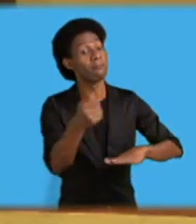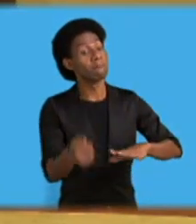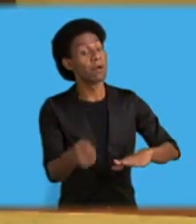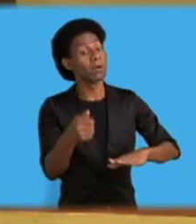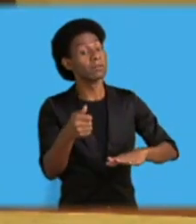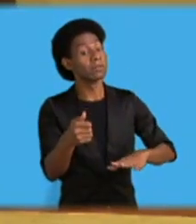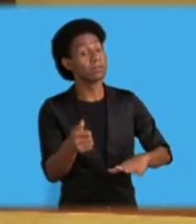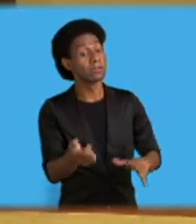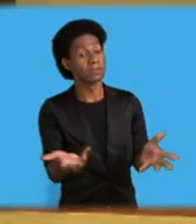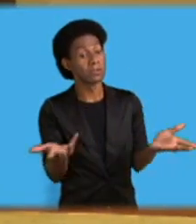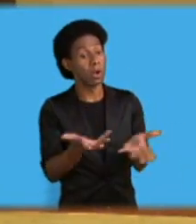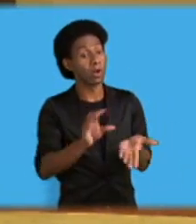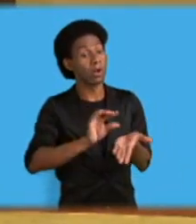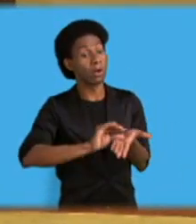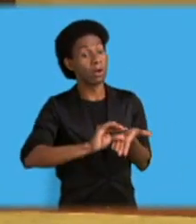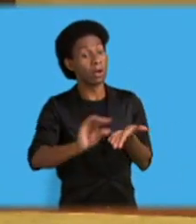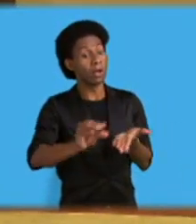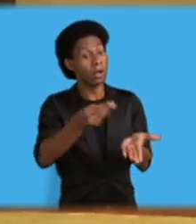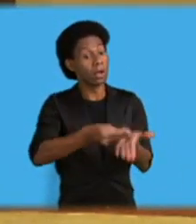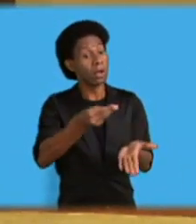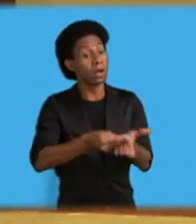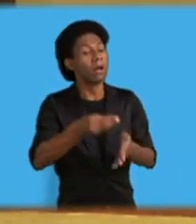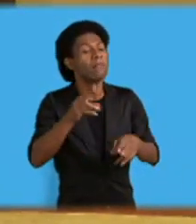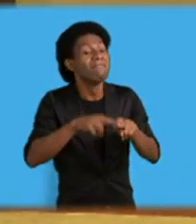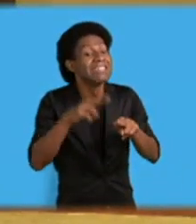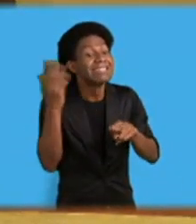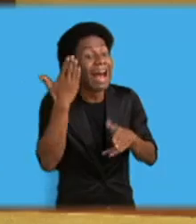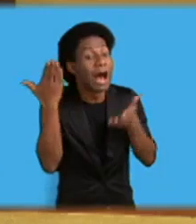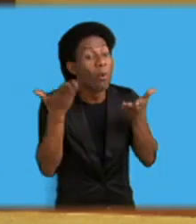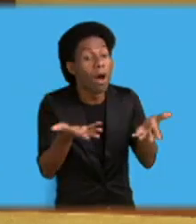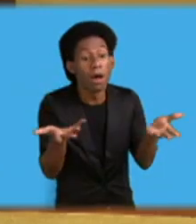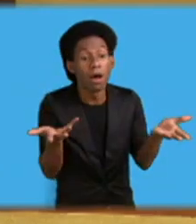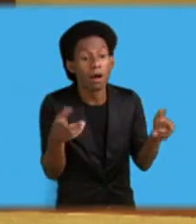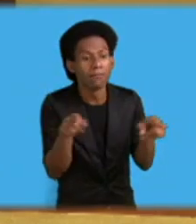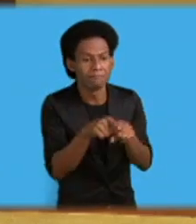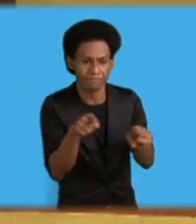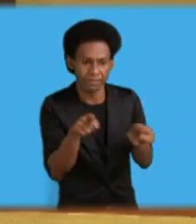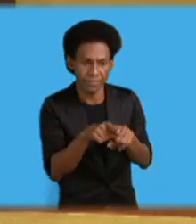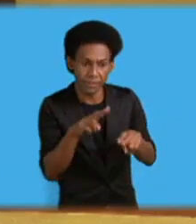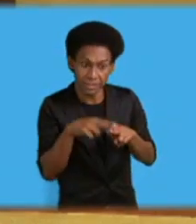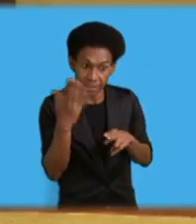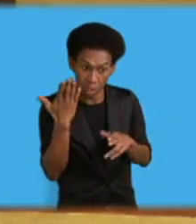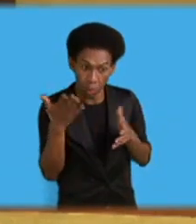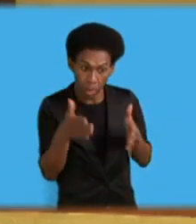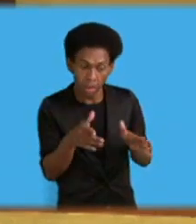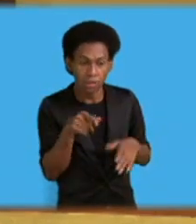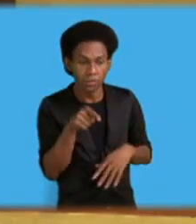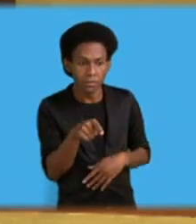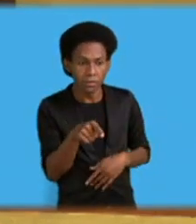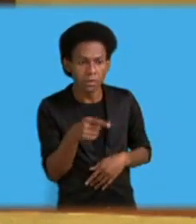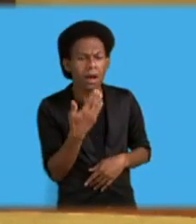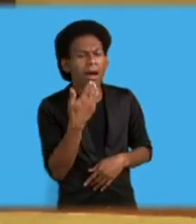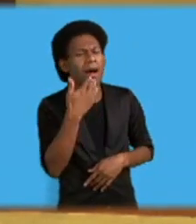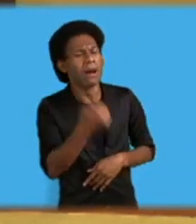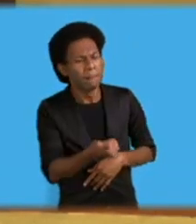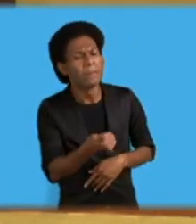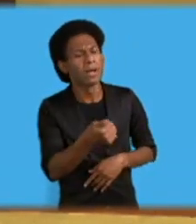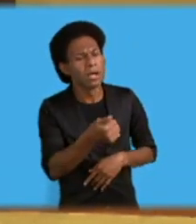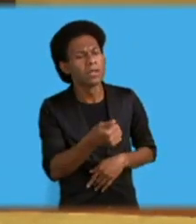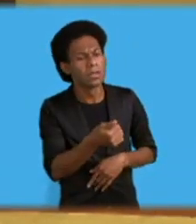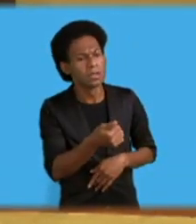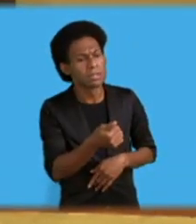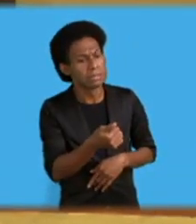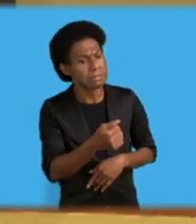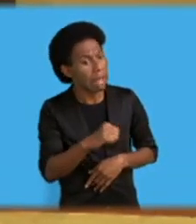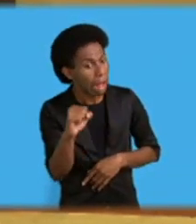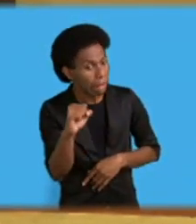to Fiji Airways, and can he tell the people of this country that it is not discrimination? It is the responsibility of